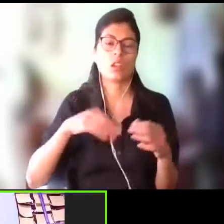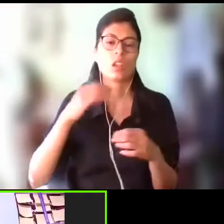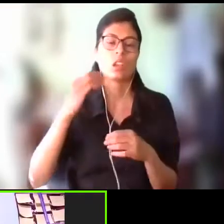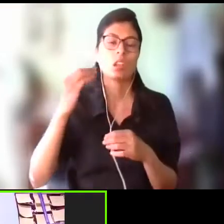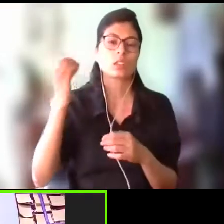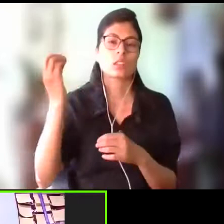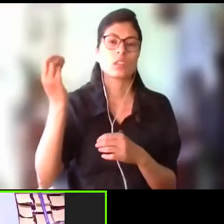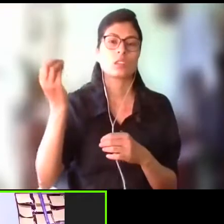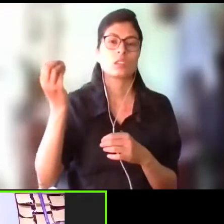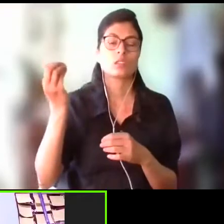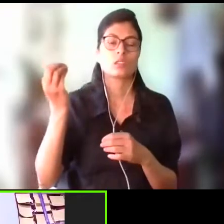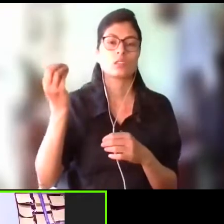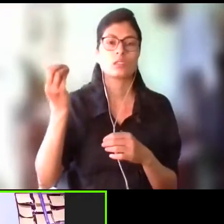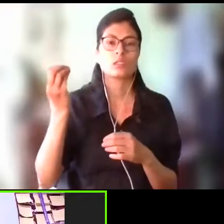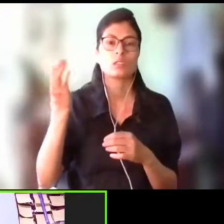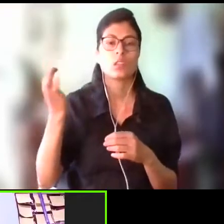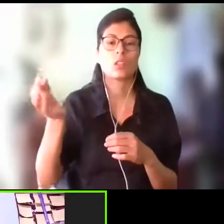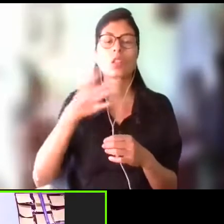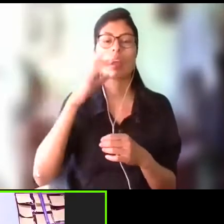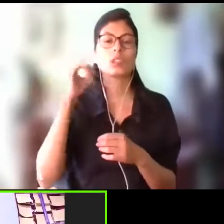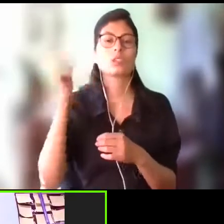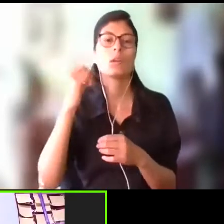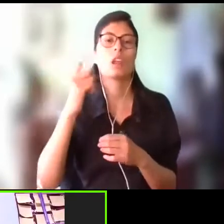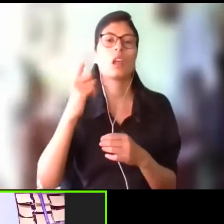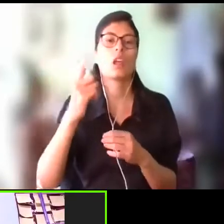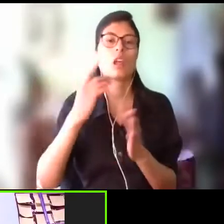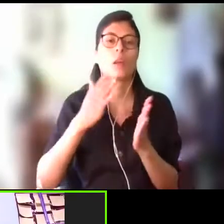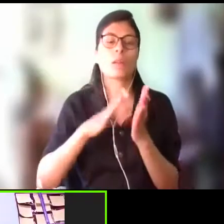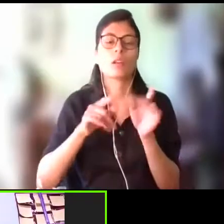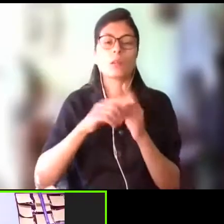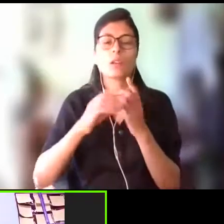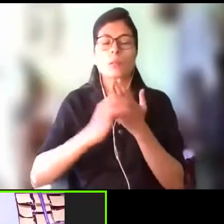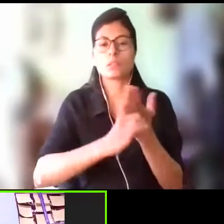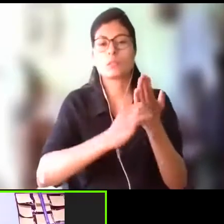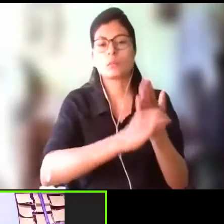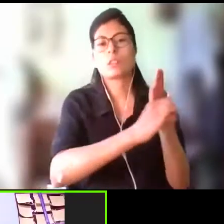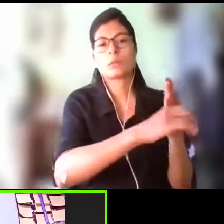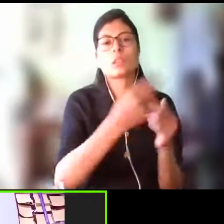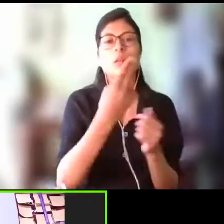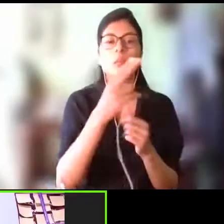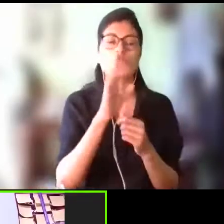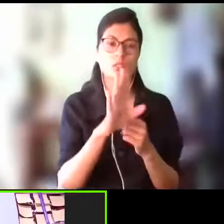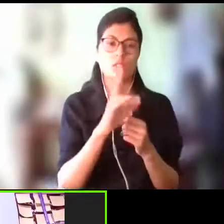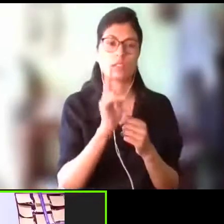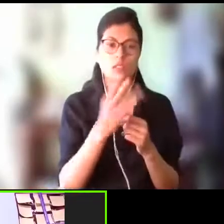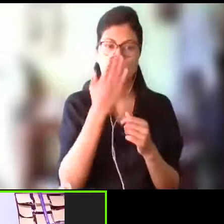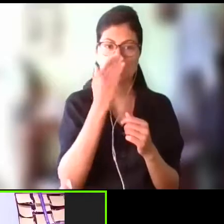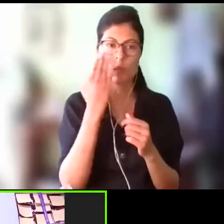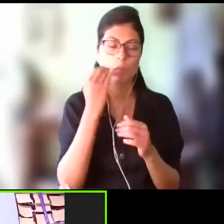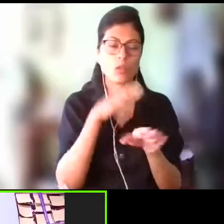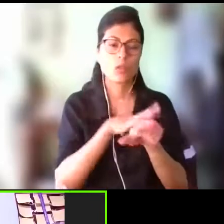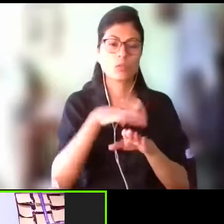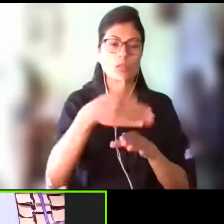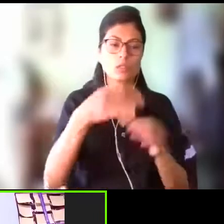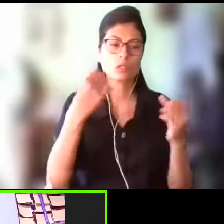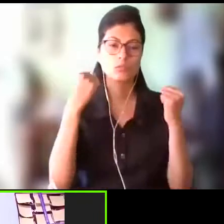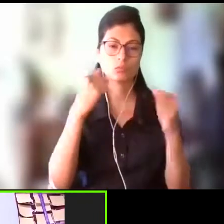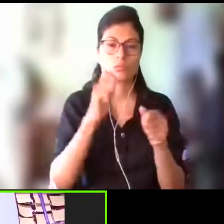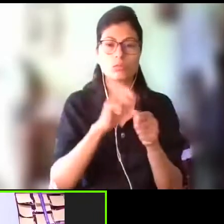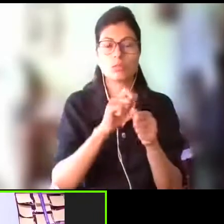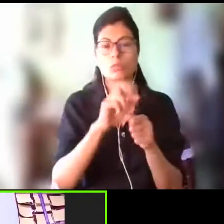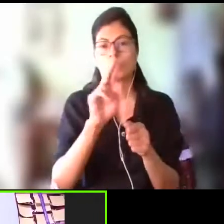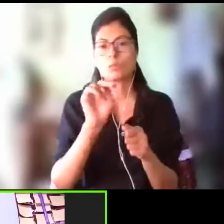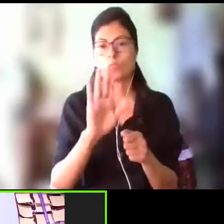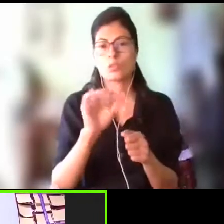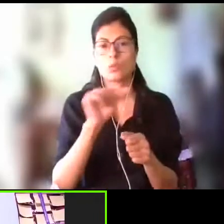a voice. These women need to be empowered. Maybe they might not be able to go to through formal education right now, but they are